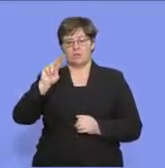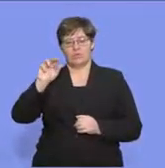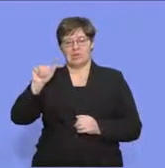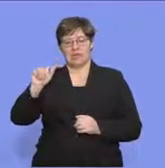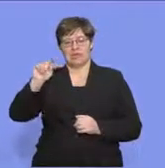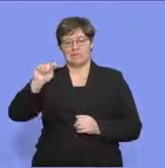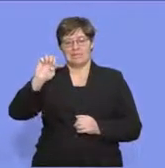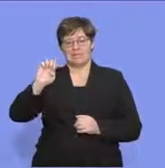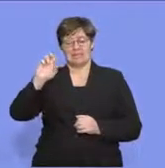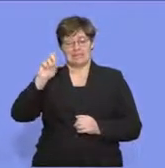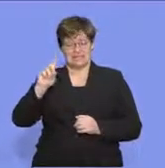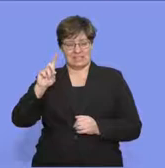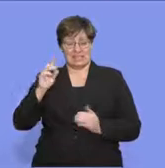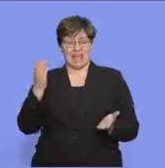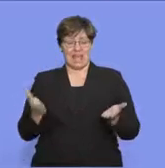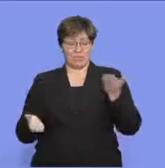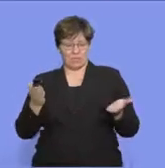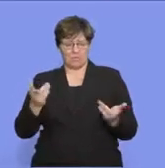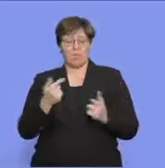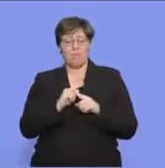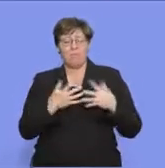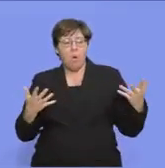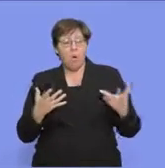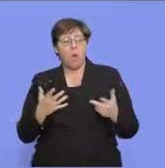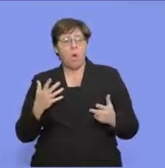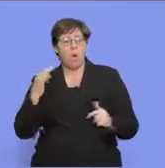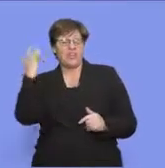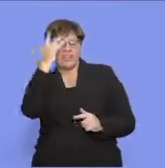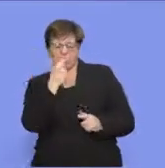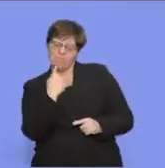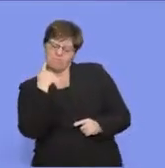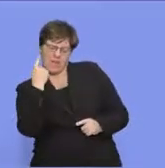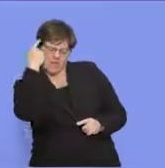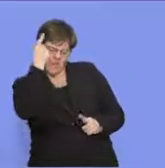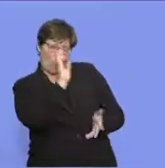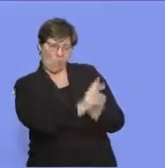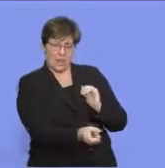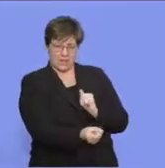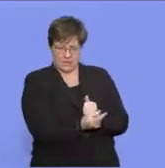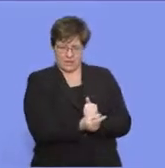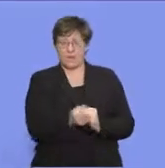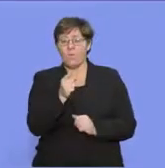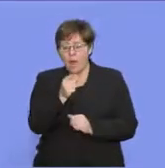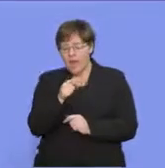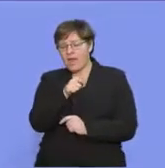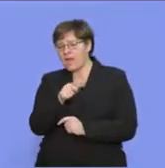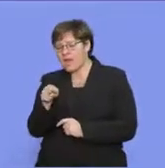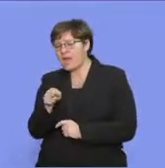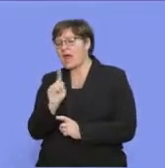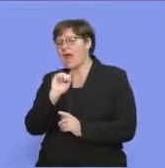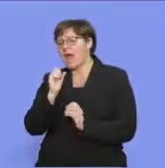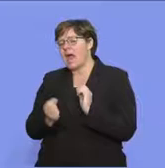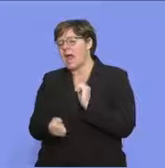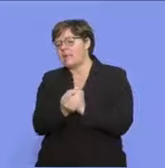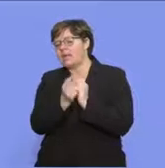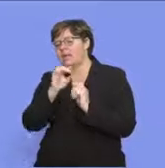it's a hypothesis that evolutionary development is marked by isolated